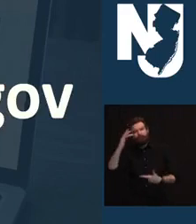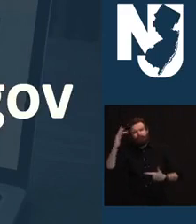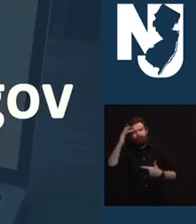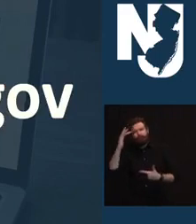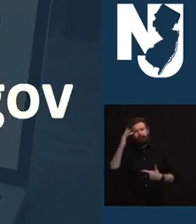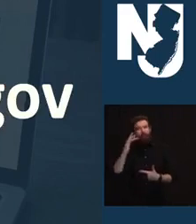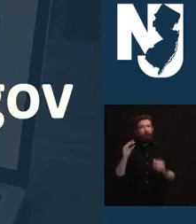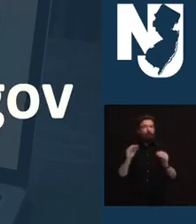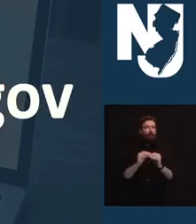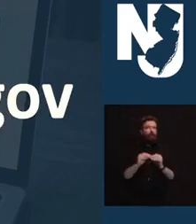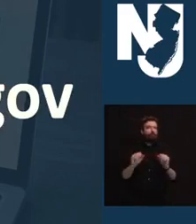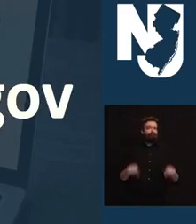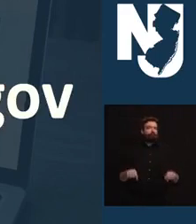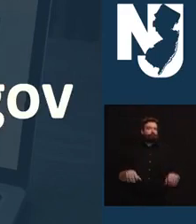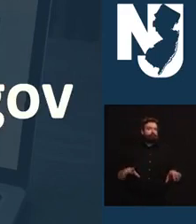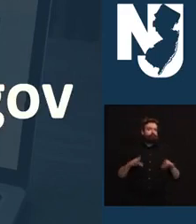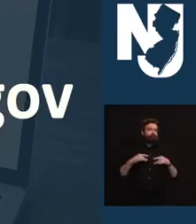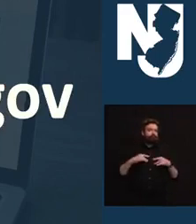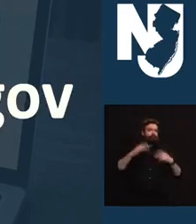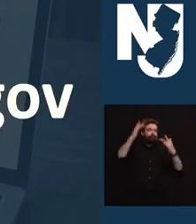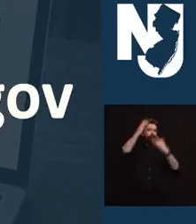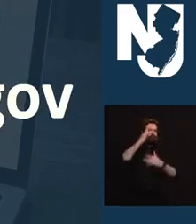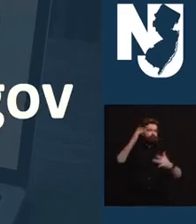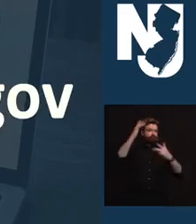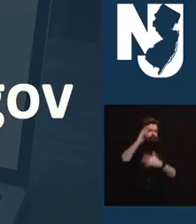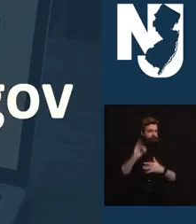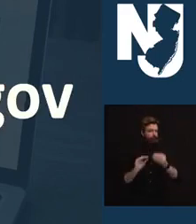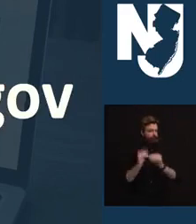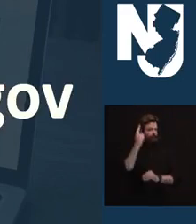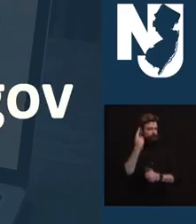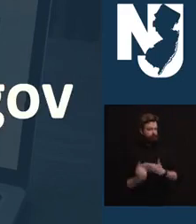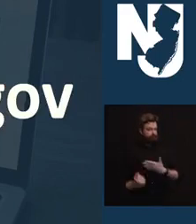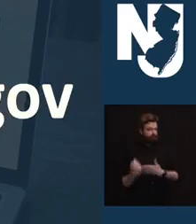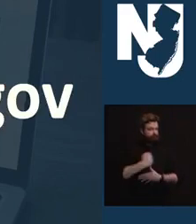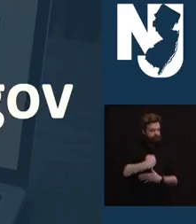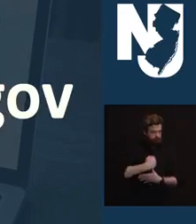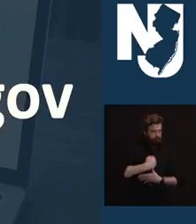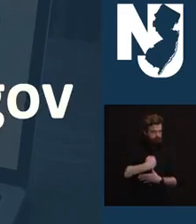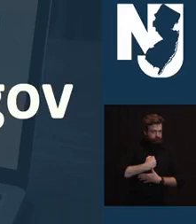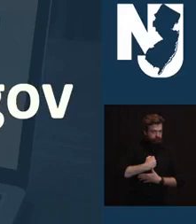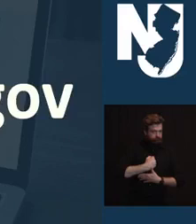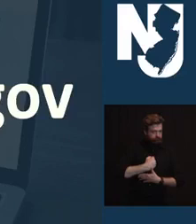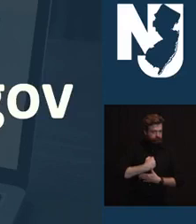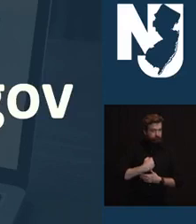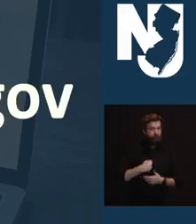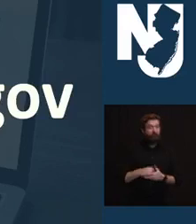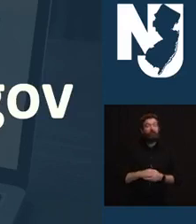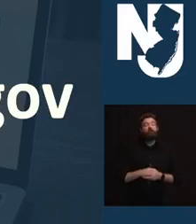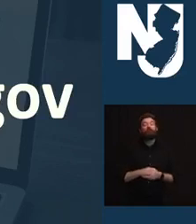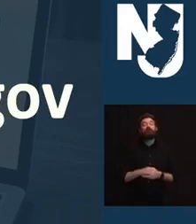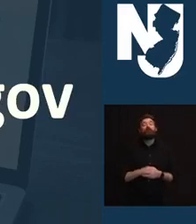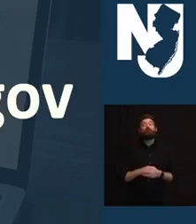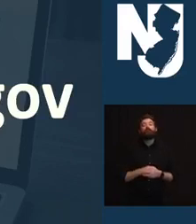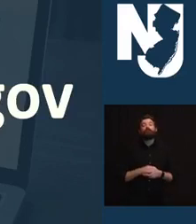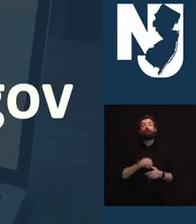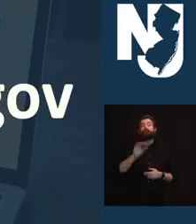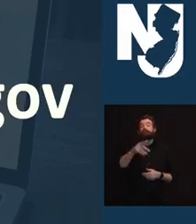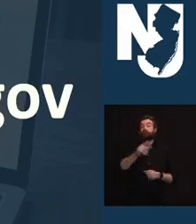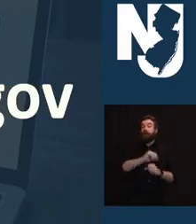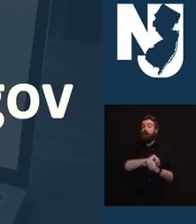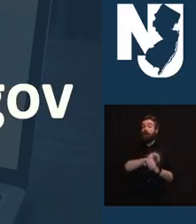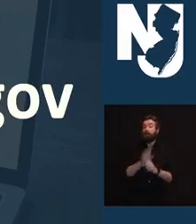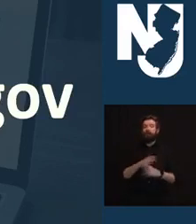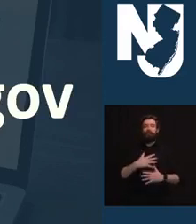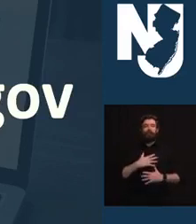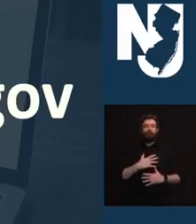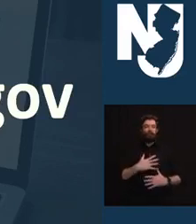lose sight of a critical medical fact that this is a respiratory virus. Our goal from day one has been to fight